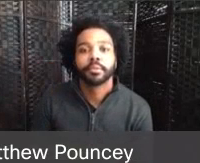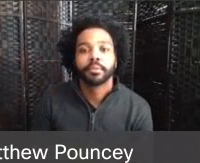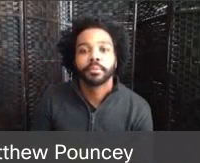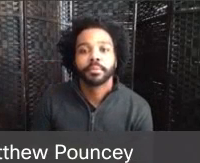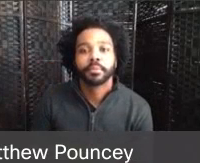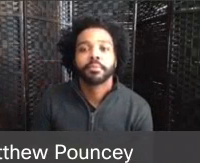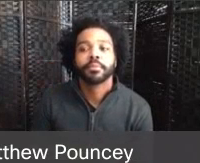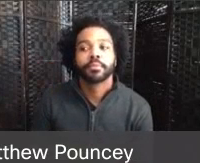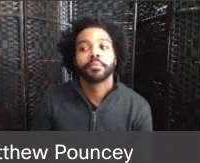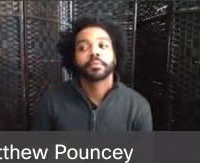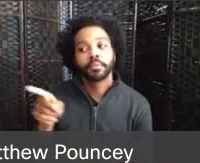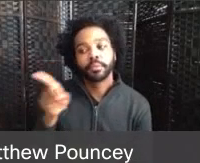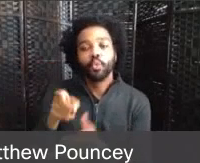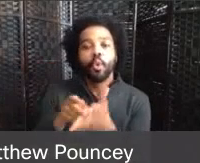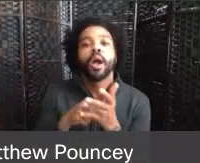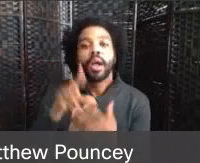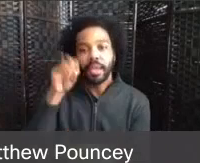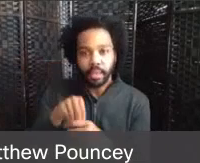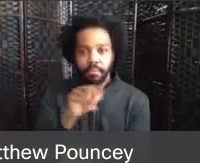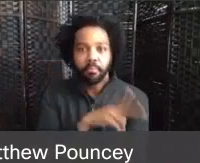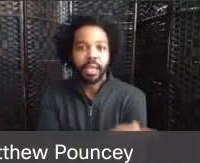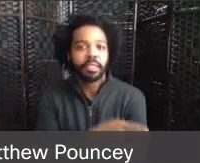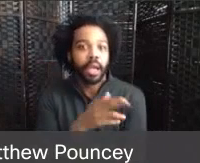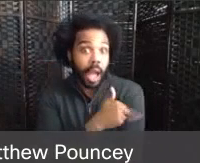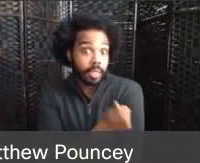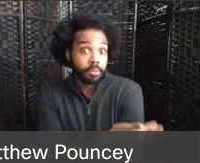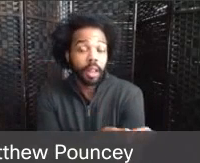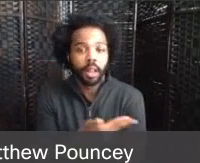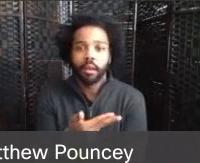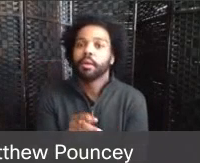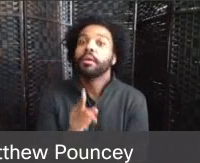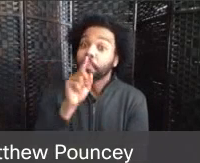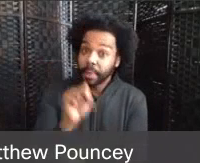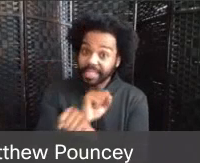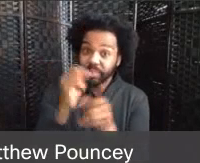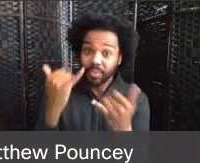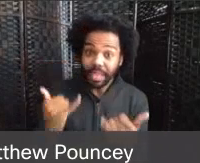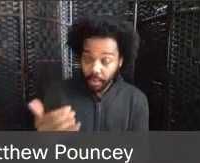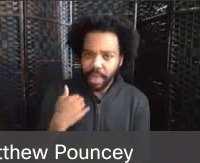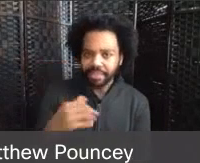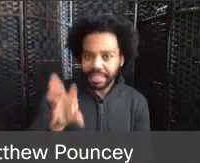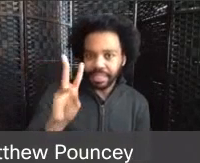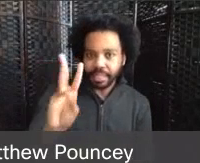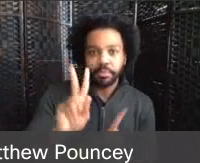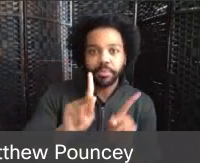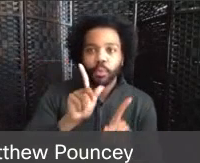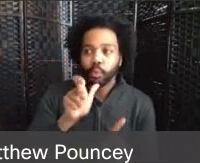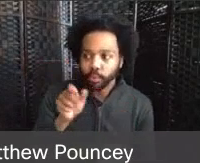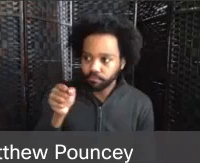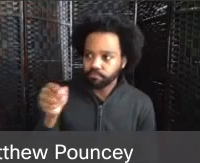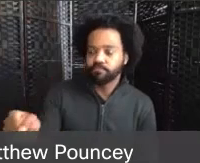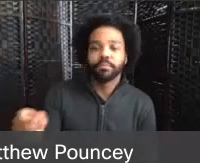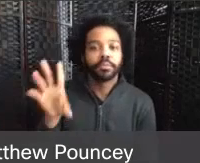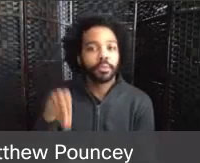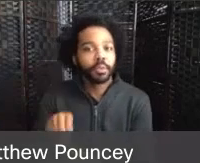have required inpatient hospitalization. And in fact, at this time, there are 6 people who are in the hospital.